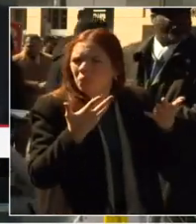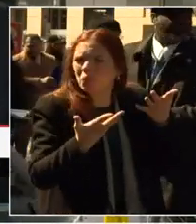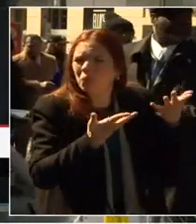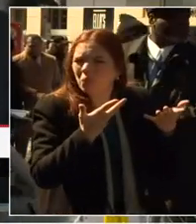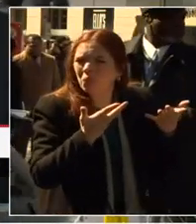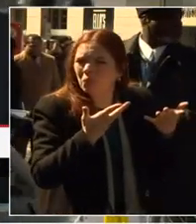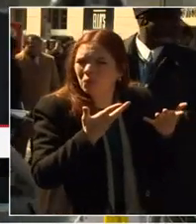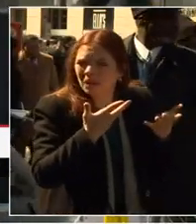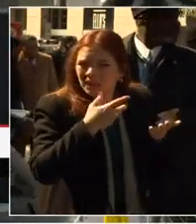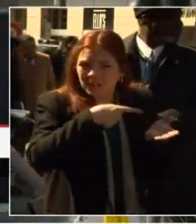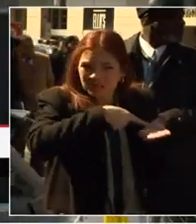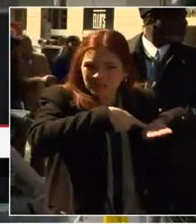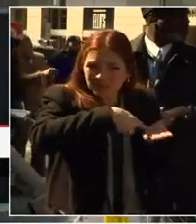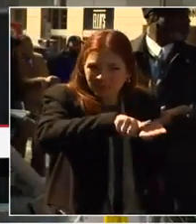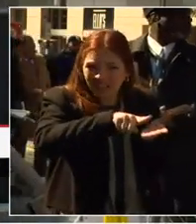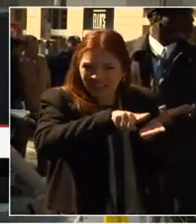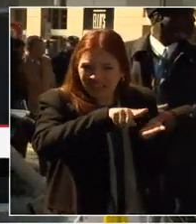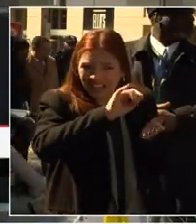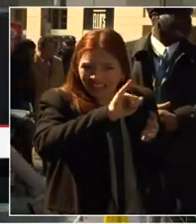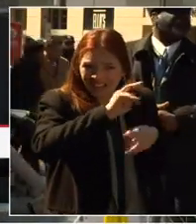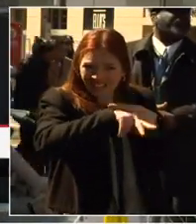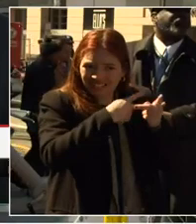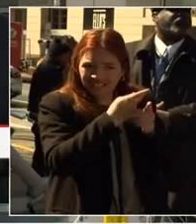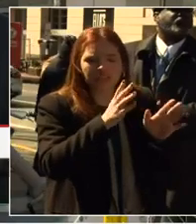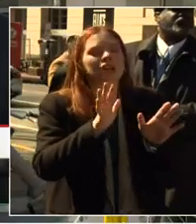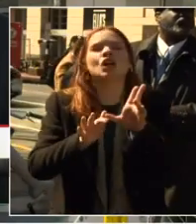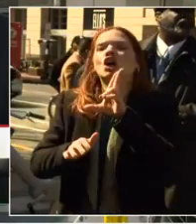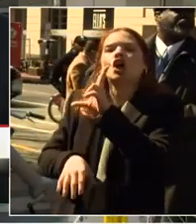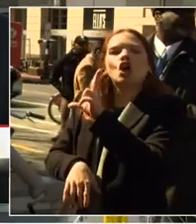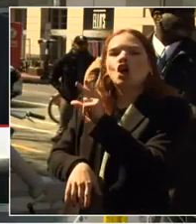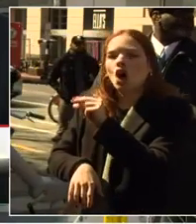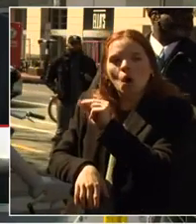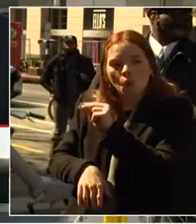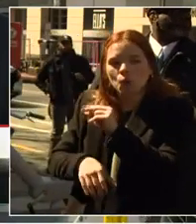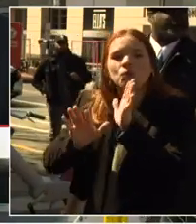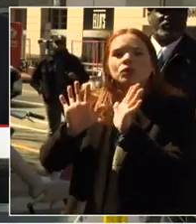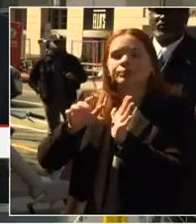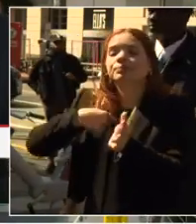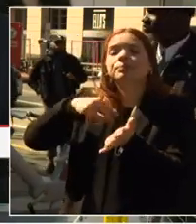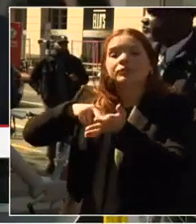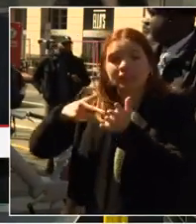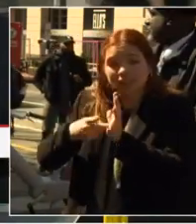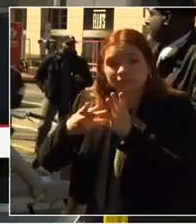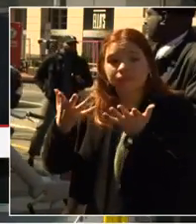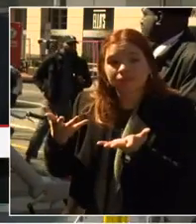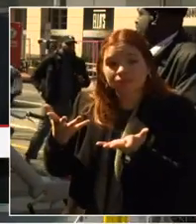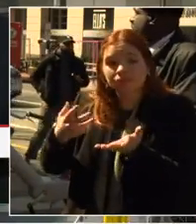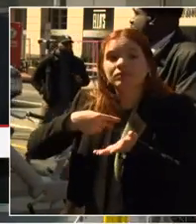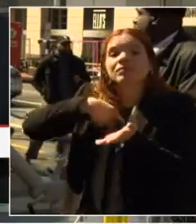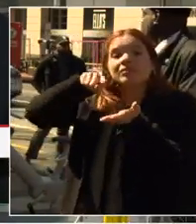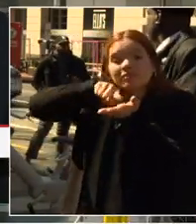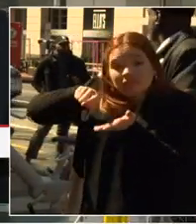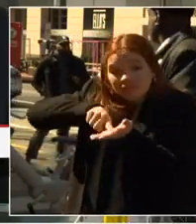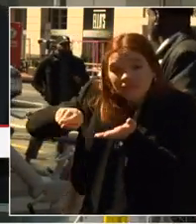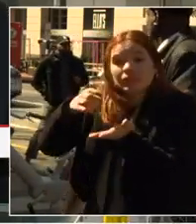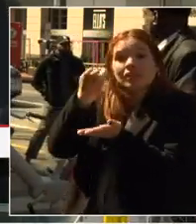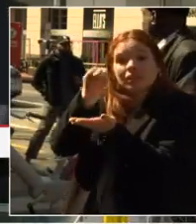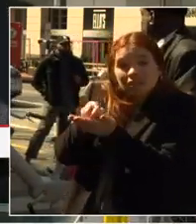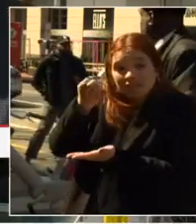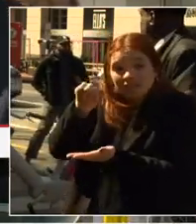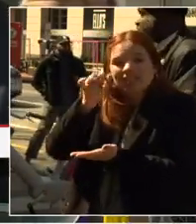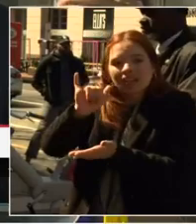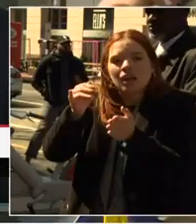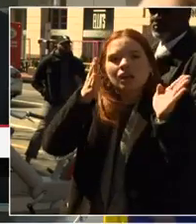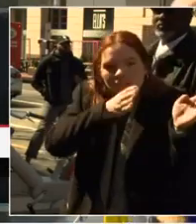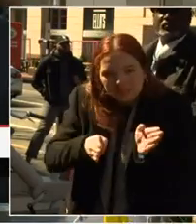play and that sort of thing? Is that what you're saying? I don't know. What I mean is we, in our planning and economic development department,